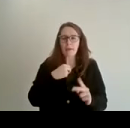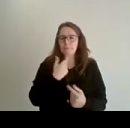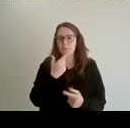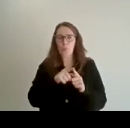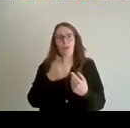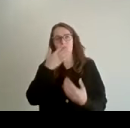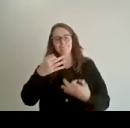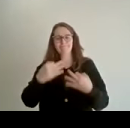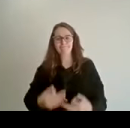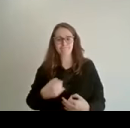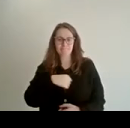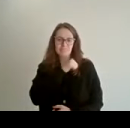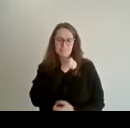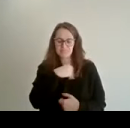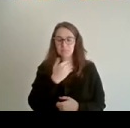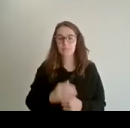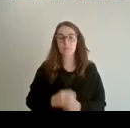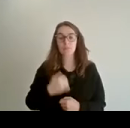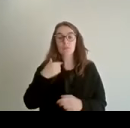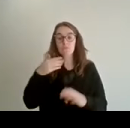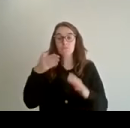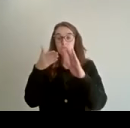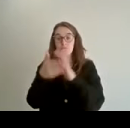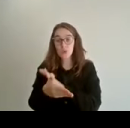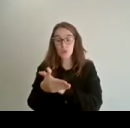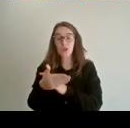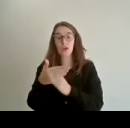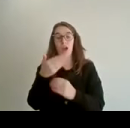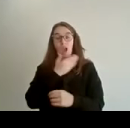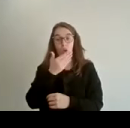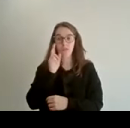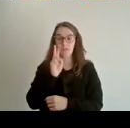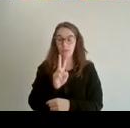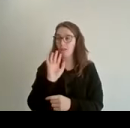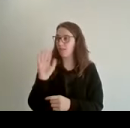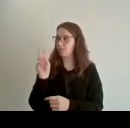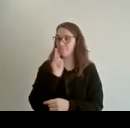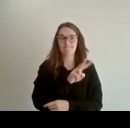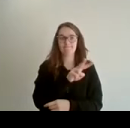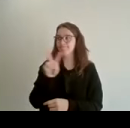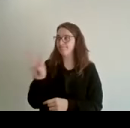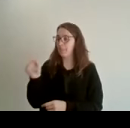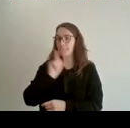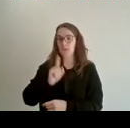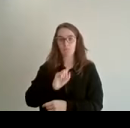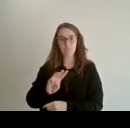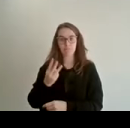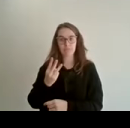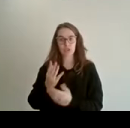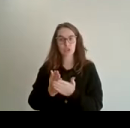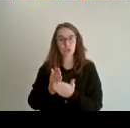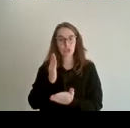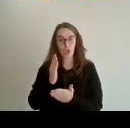I realized we were only 3 girls among the rest of the students. And therefore, I will always be